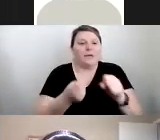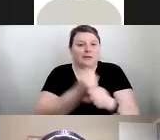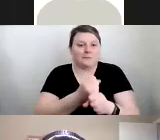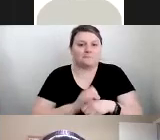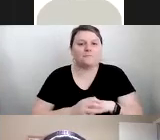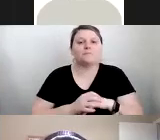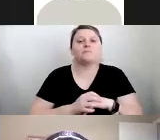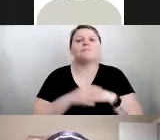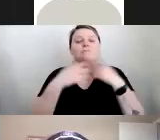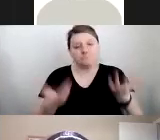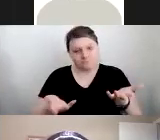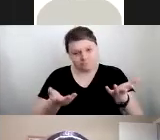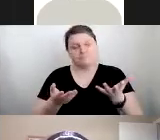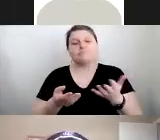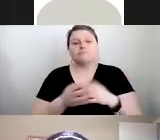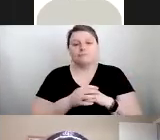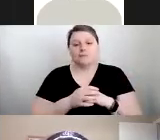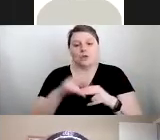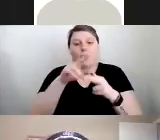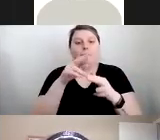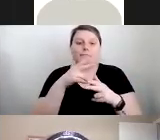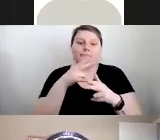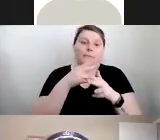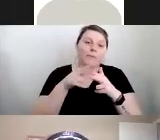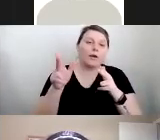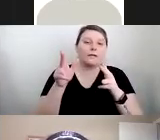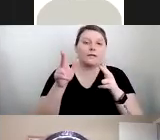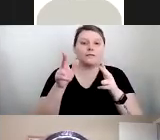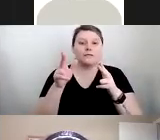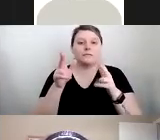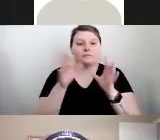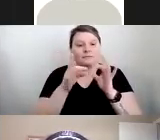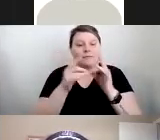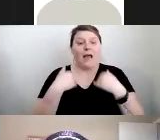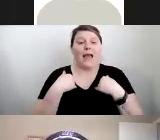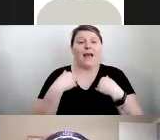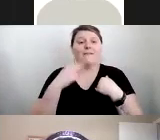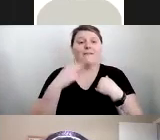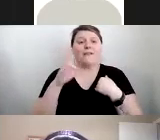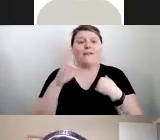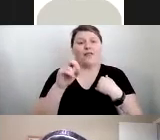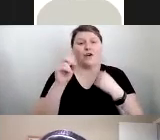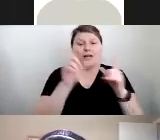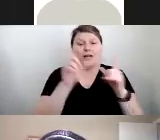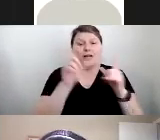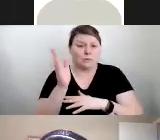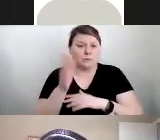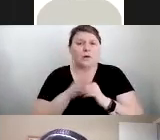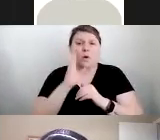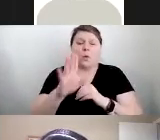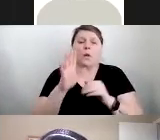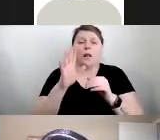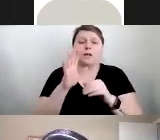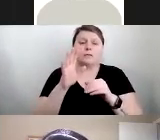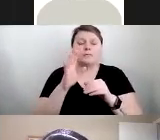Okay, so just a brief overview. I have about 30 slides to present, and I'm going to touch briefly on the U.S. Department